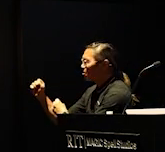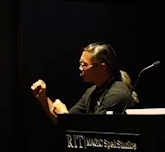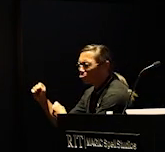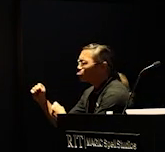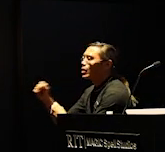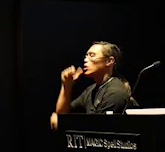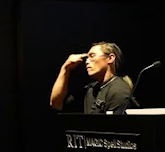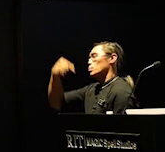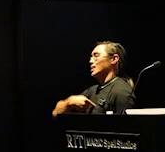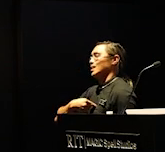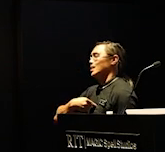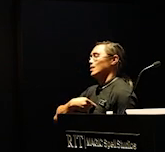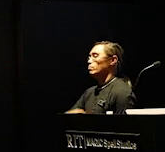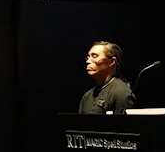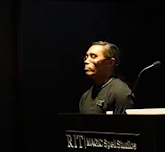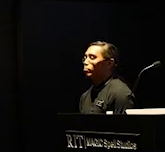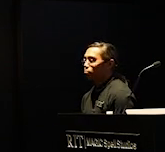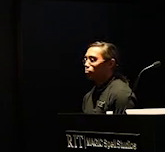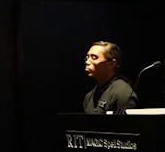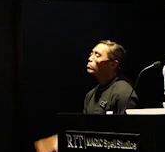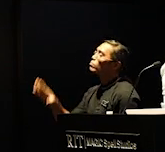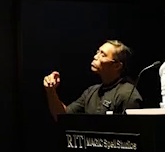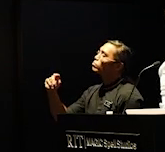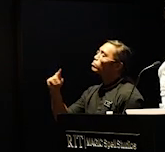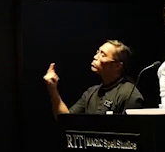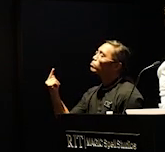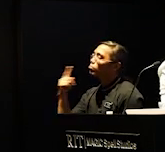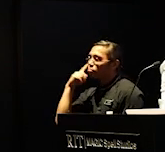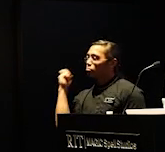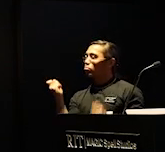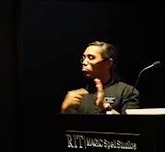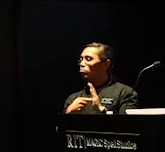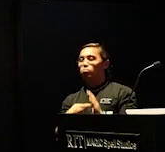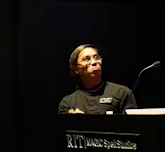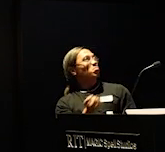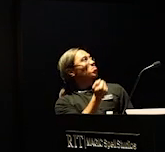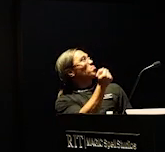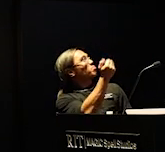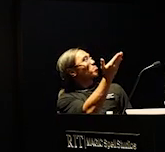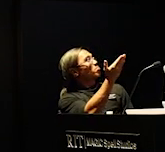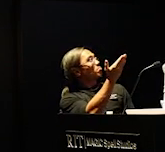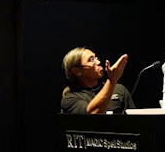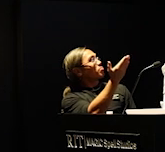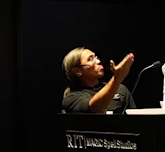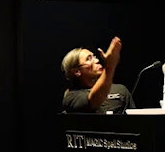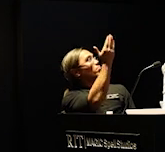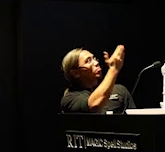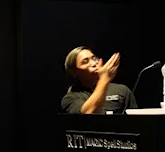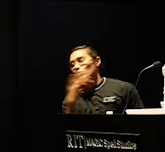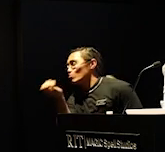there's something about that over there that which is also I'm a restaurant guy, so my kids'